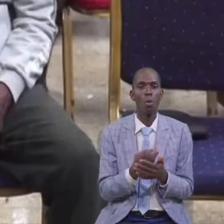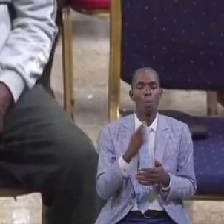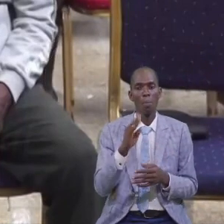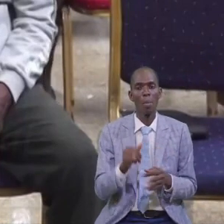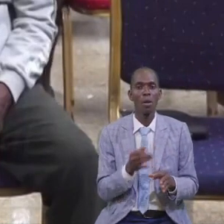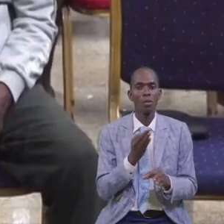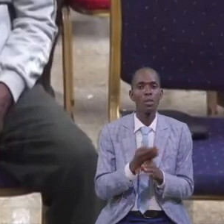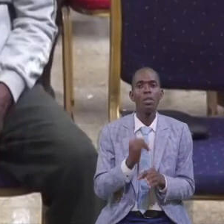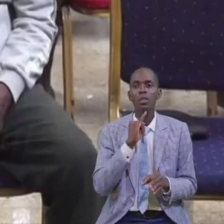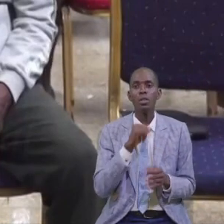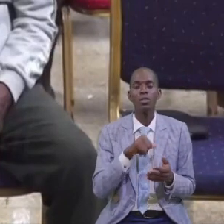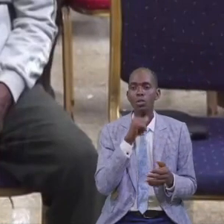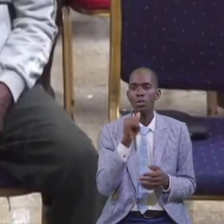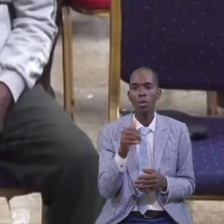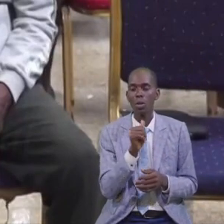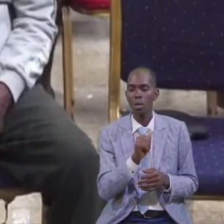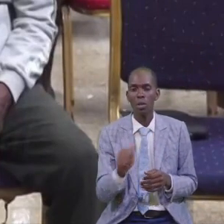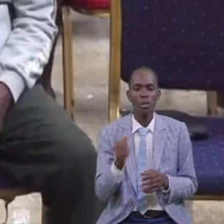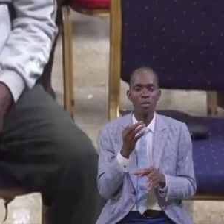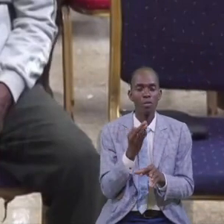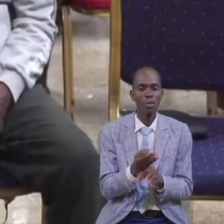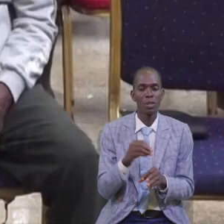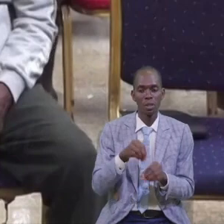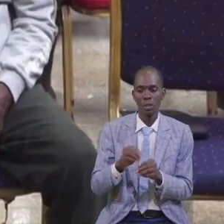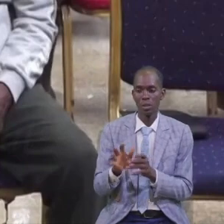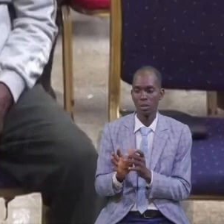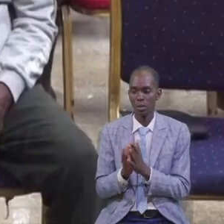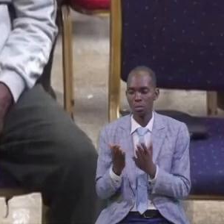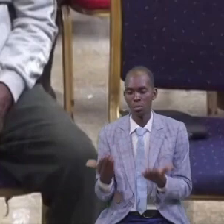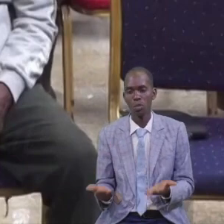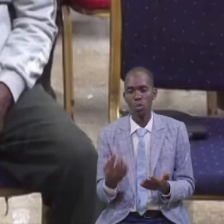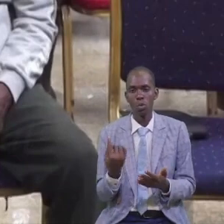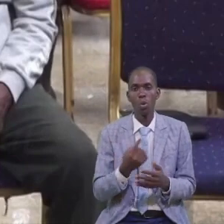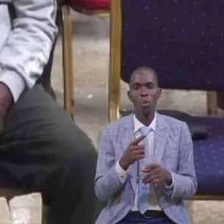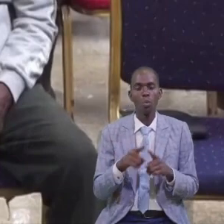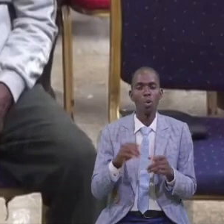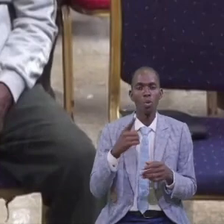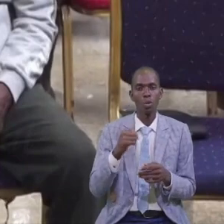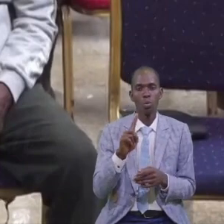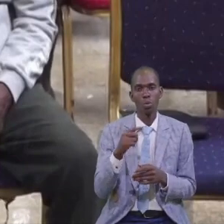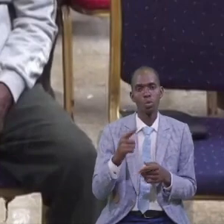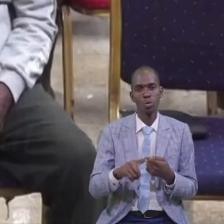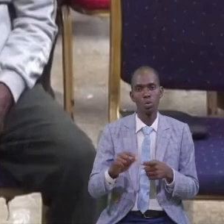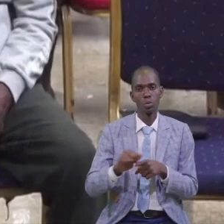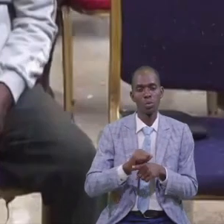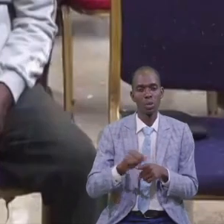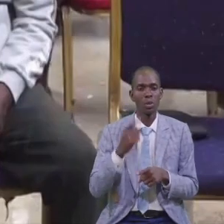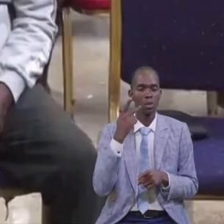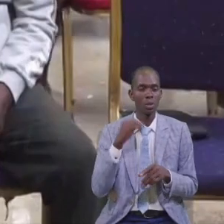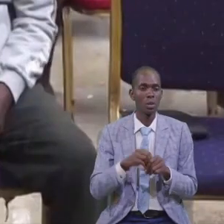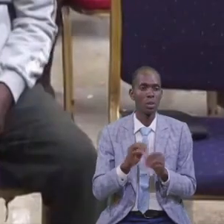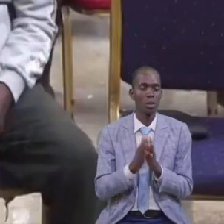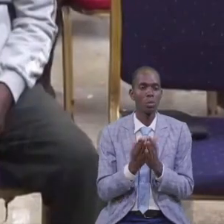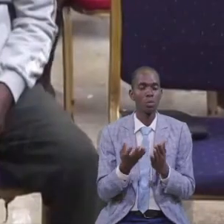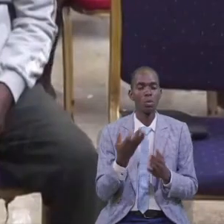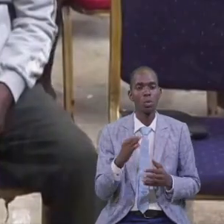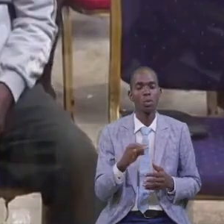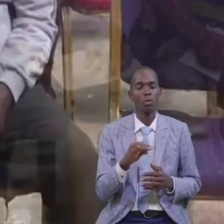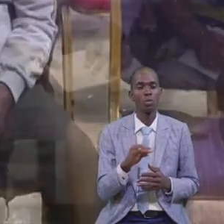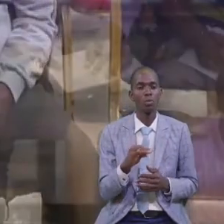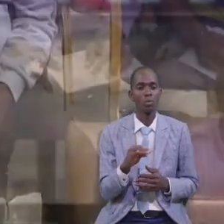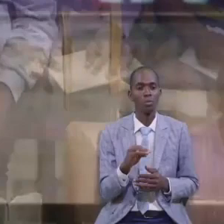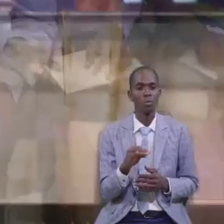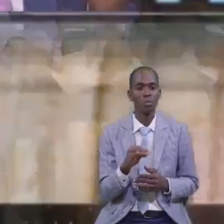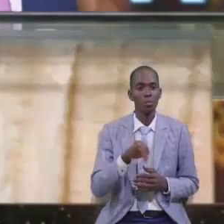theoretical faith, it's practical faith. Look at James chapter 2, reading from verse 17. It says, even